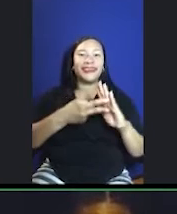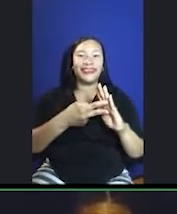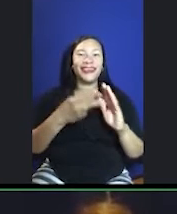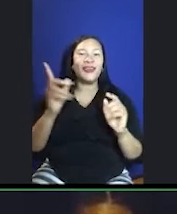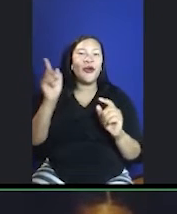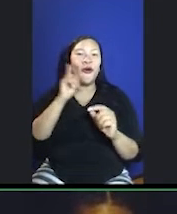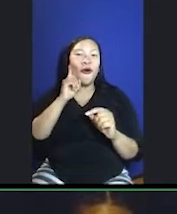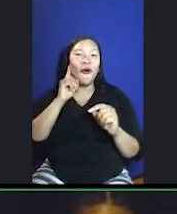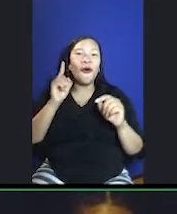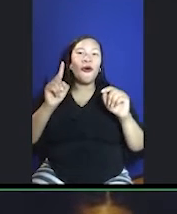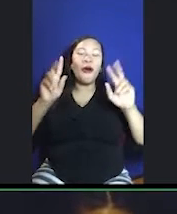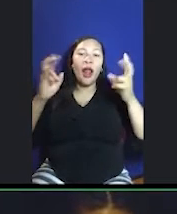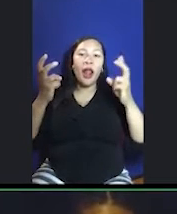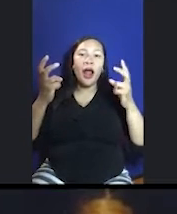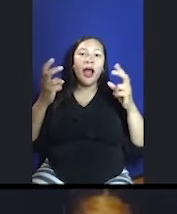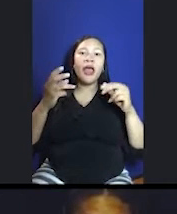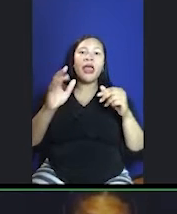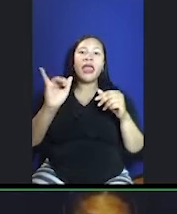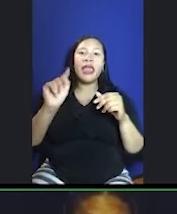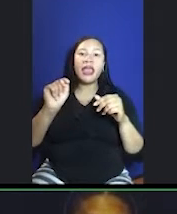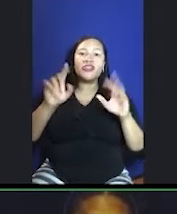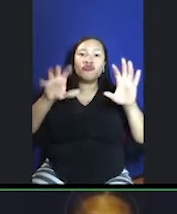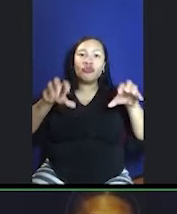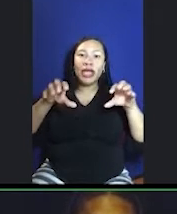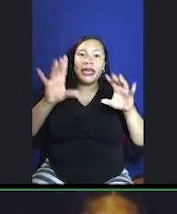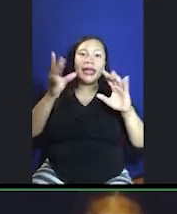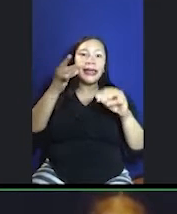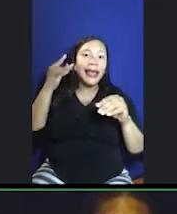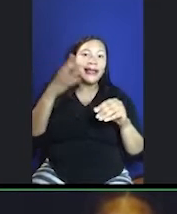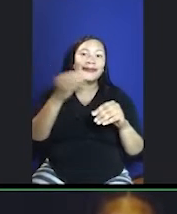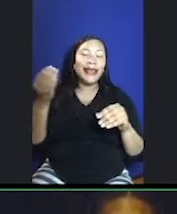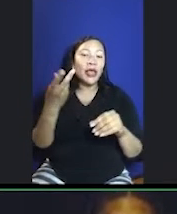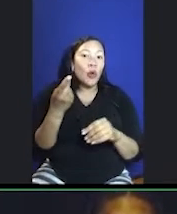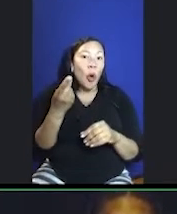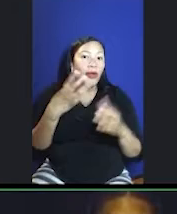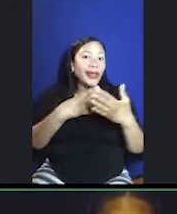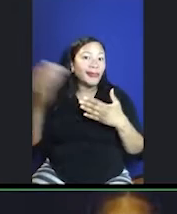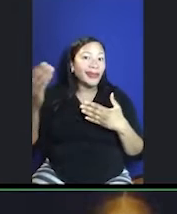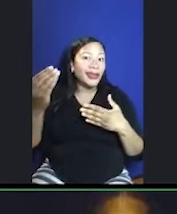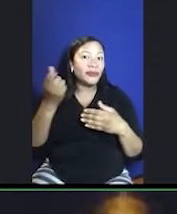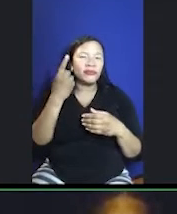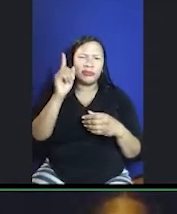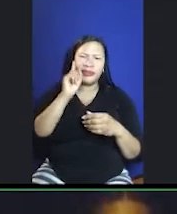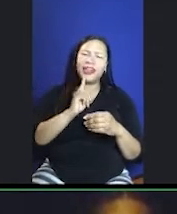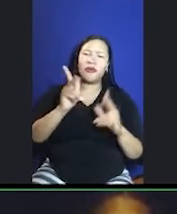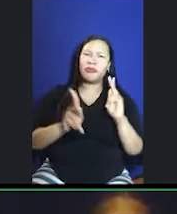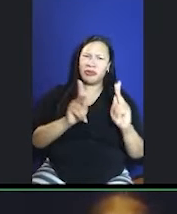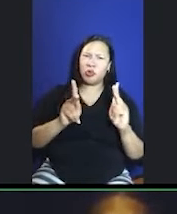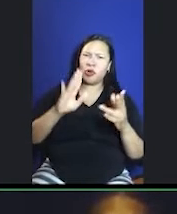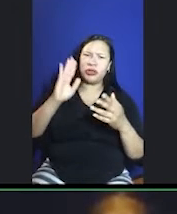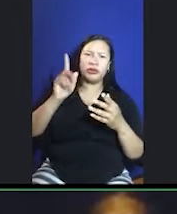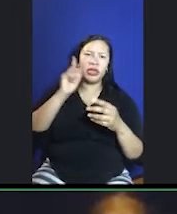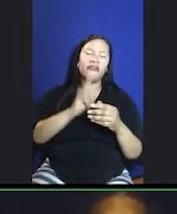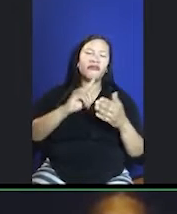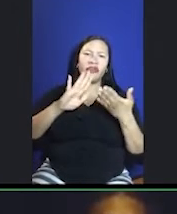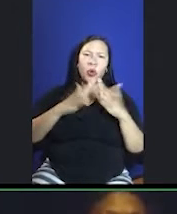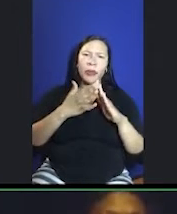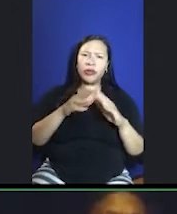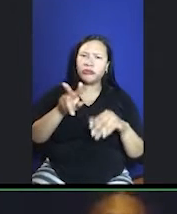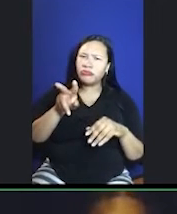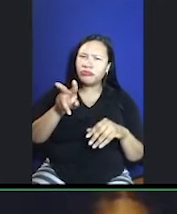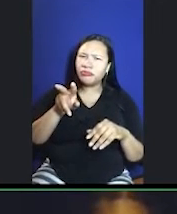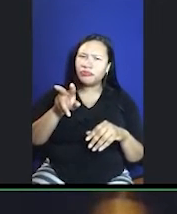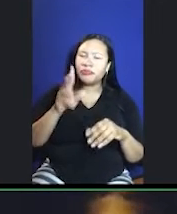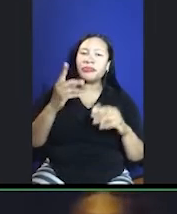raining cats and dogs outside, right? Hmm. But for deaf people in the deaf community, they're